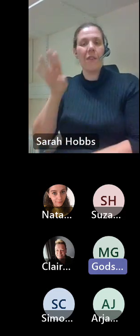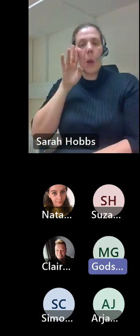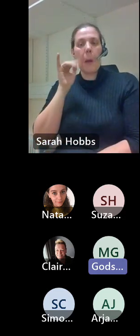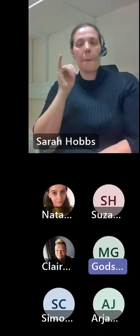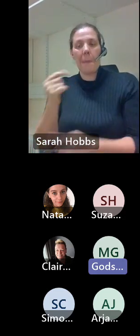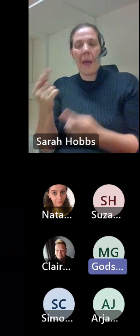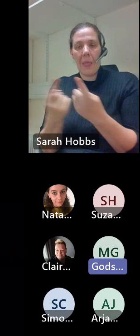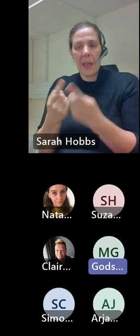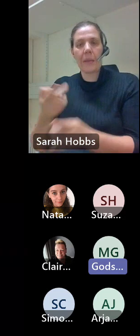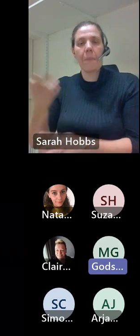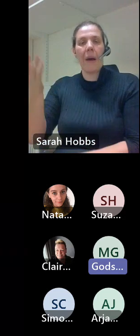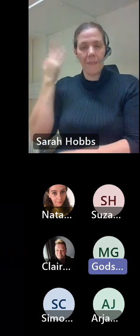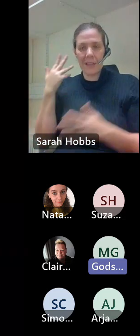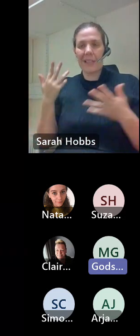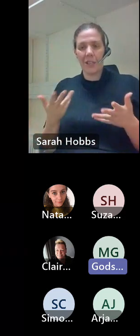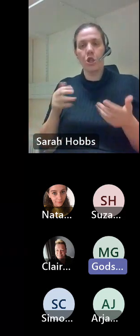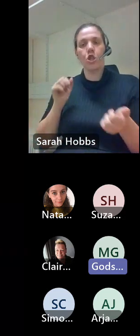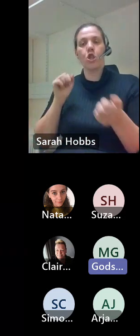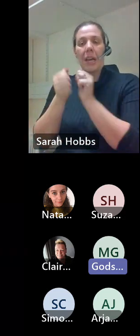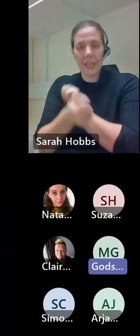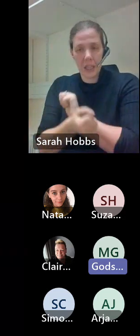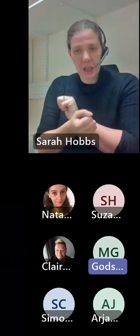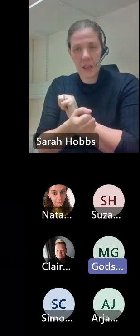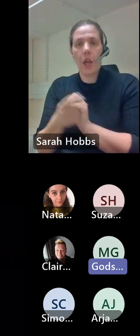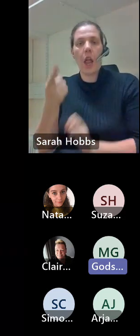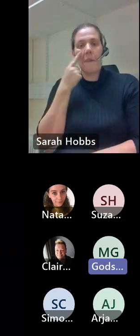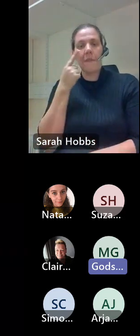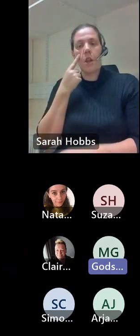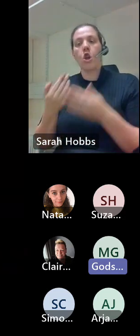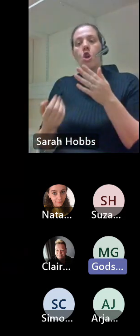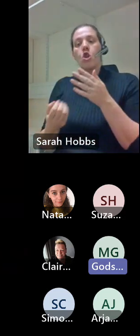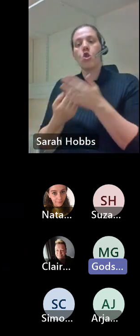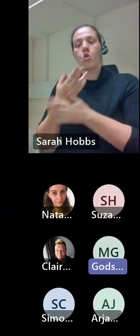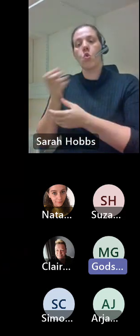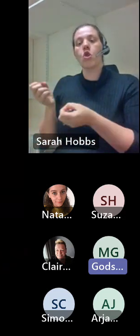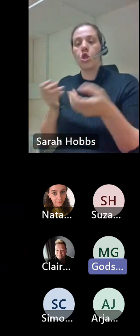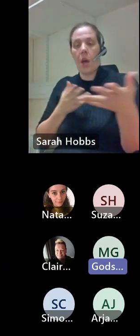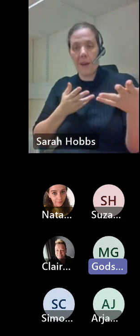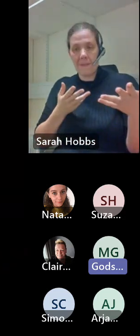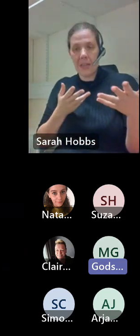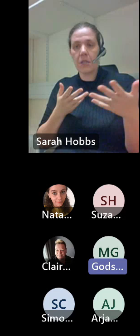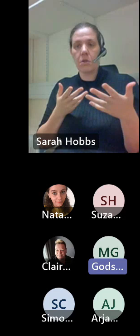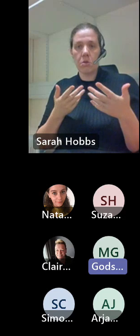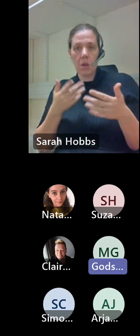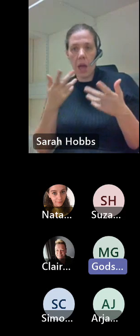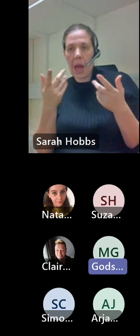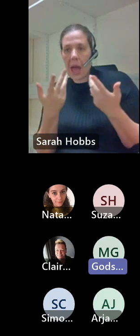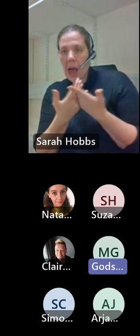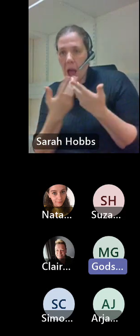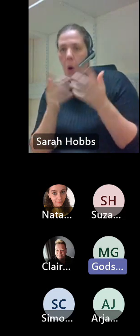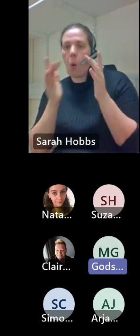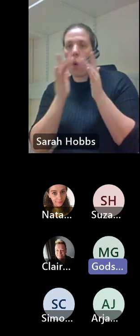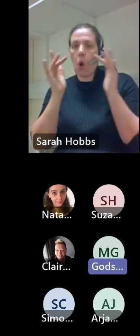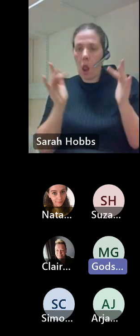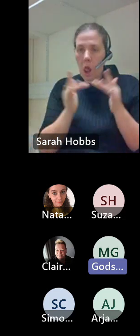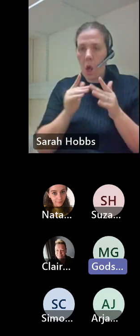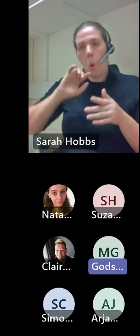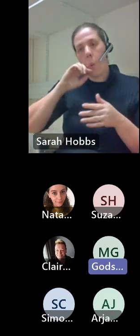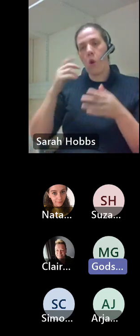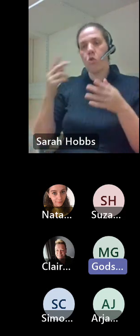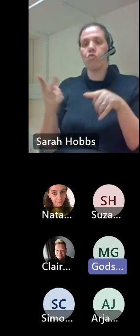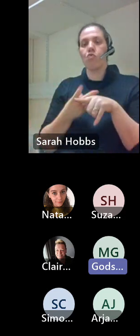past, it's changing. They're looking at a new service platform in terms of what you can see online. They are going to have a rebranding, but